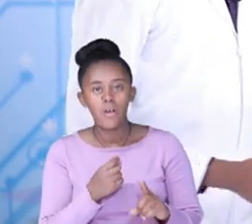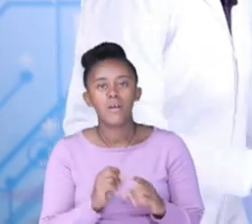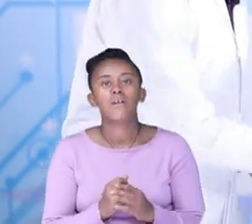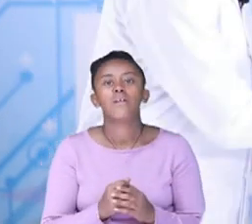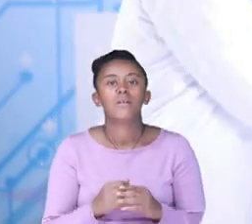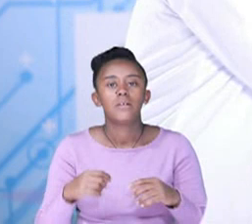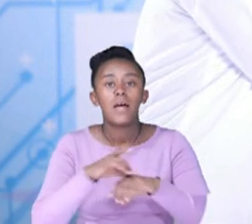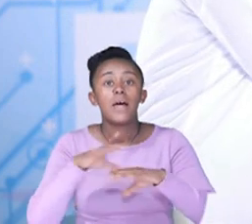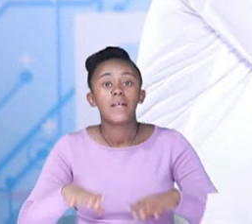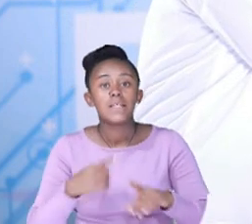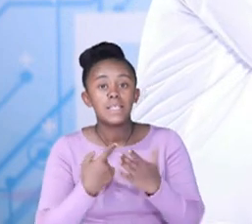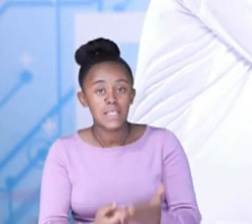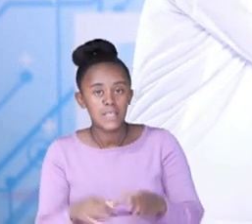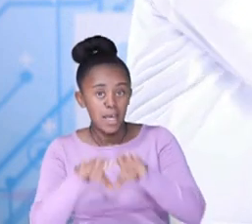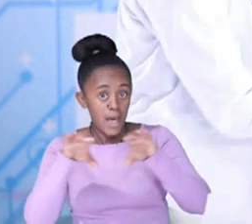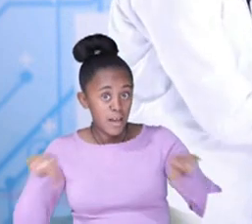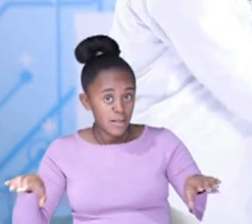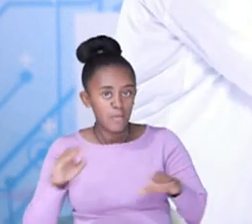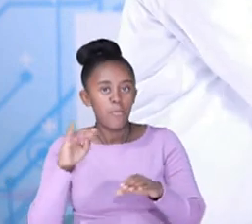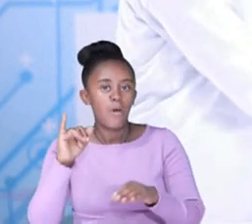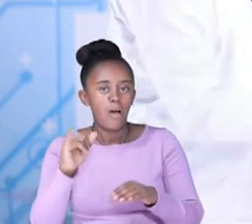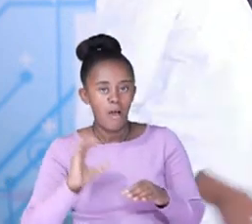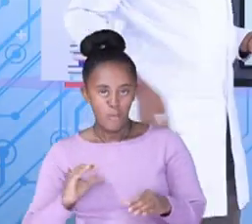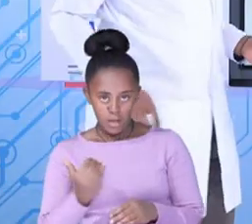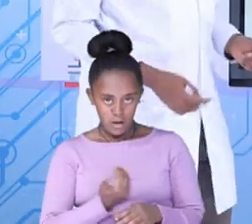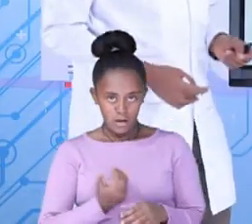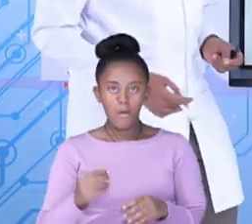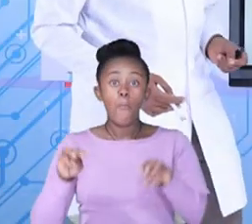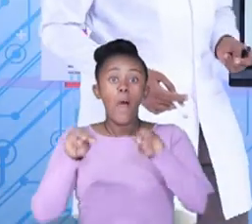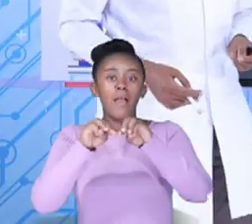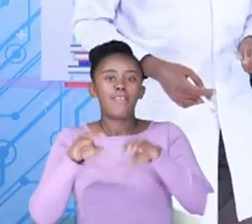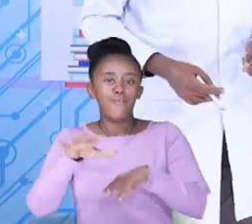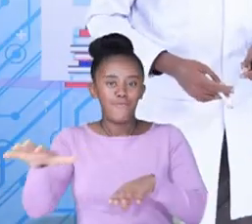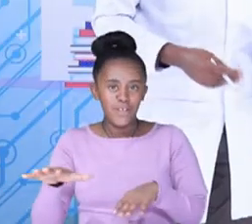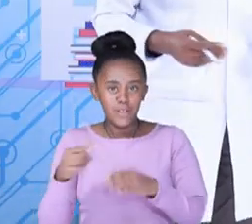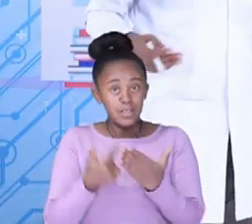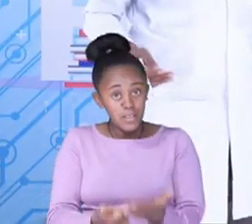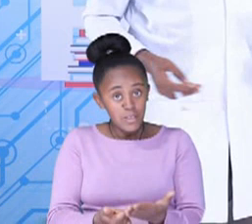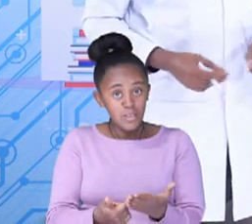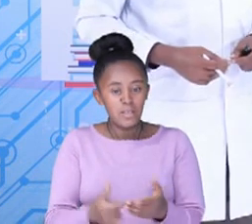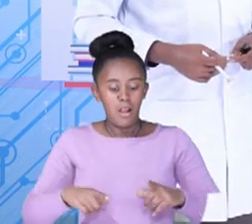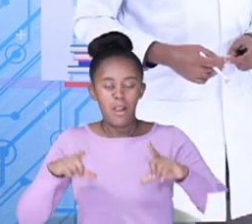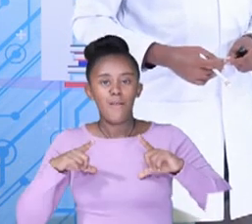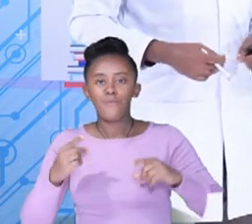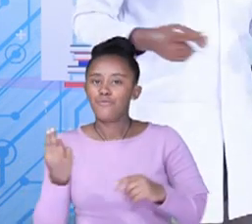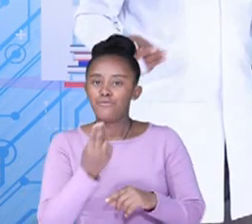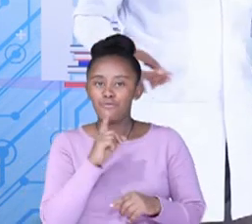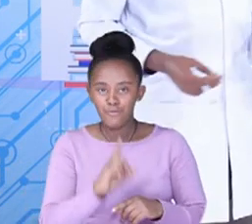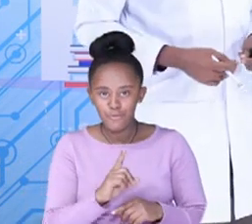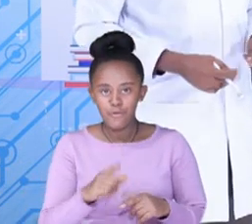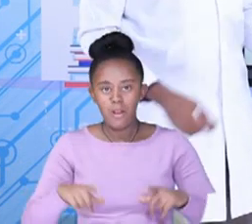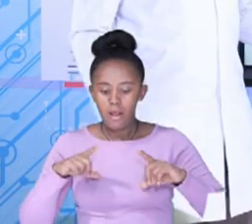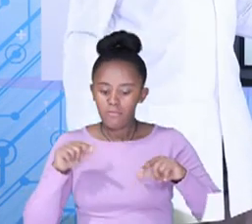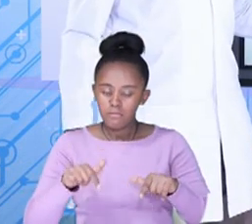Earth from this current by our magnetic field. So it's all a matter of living life exists